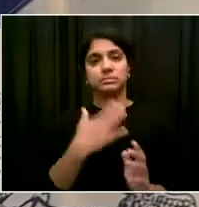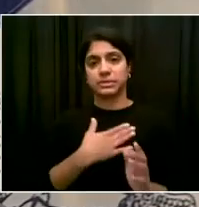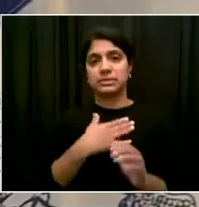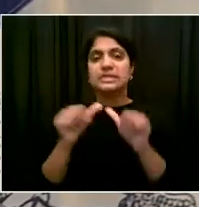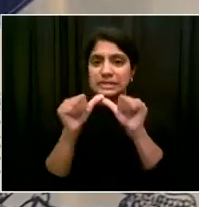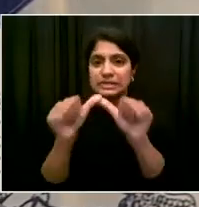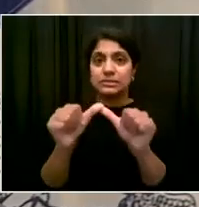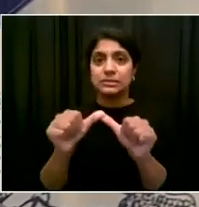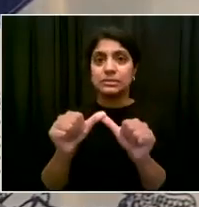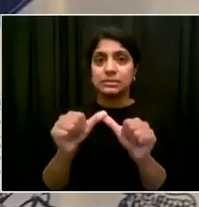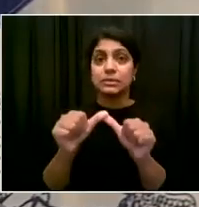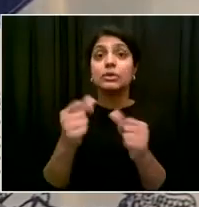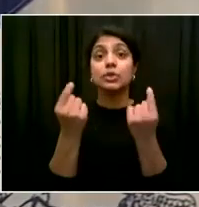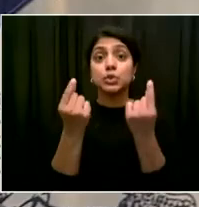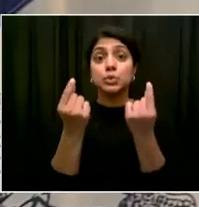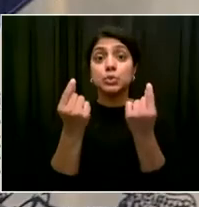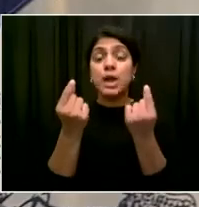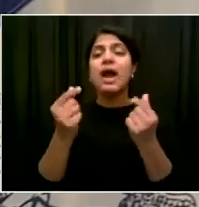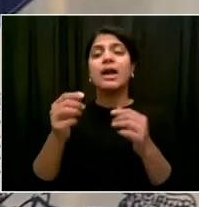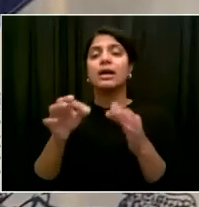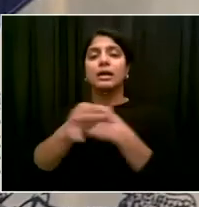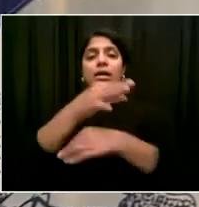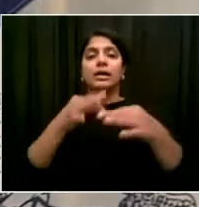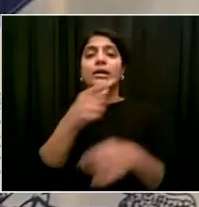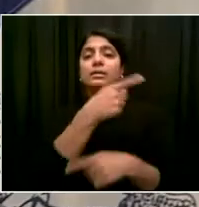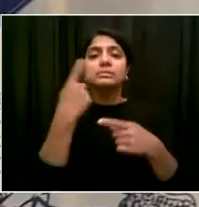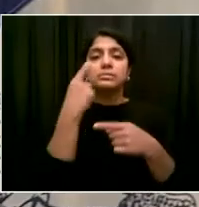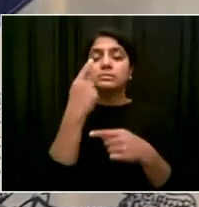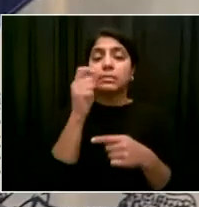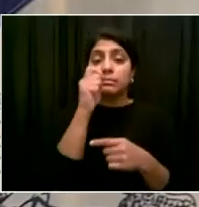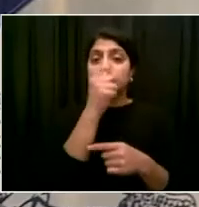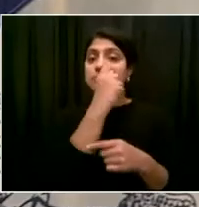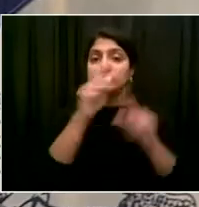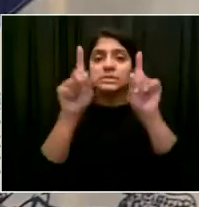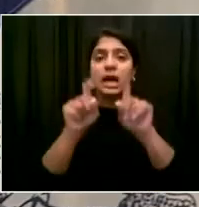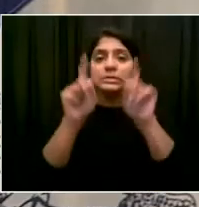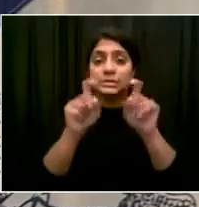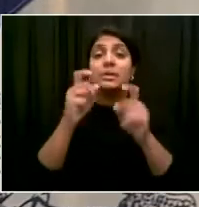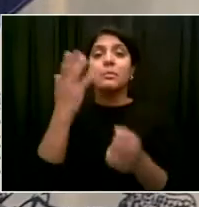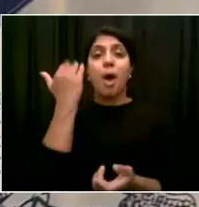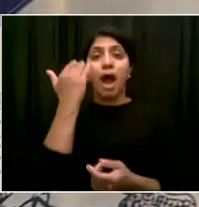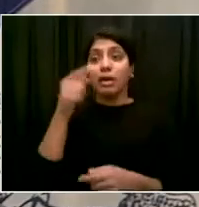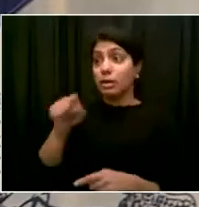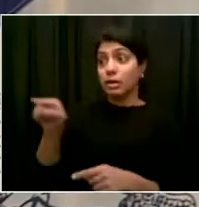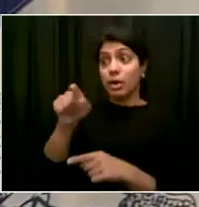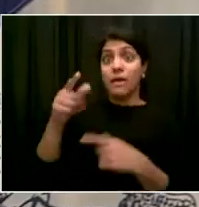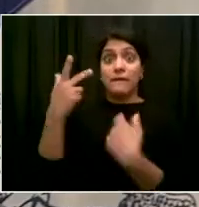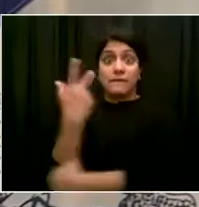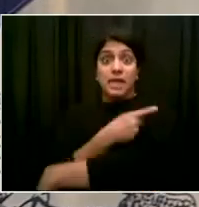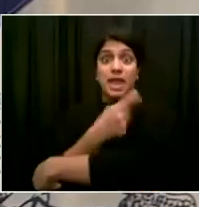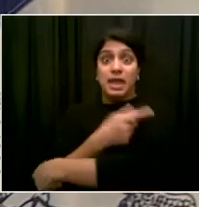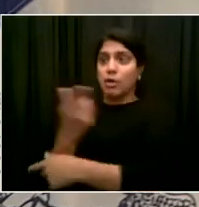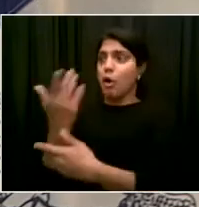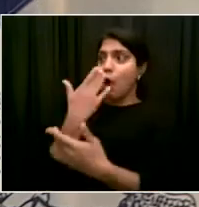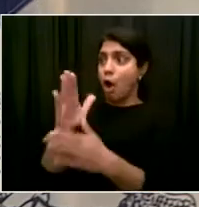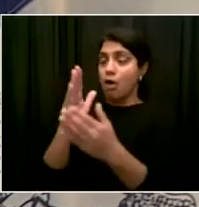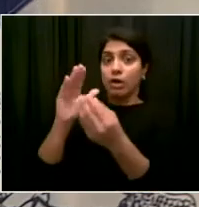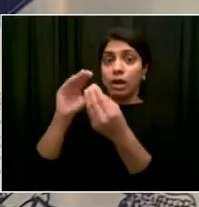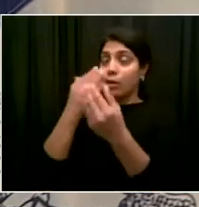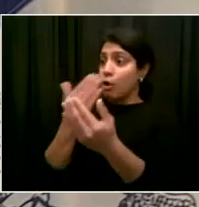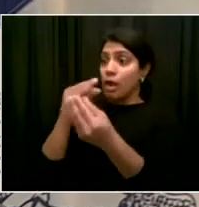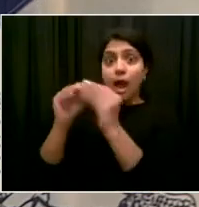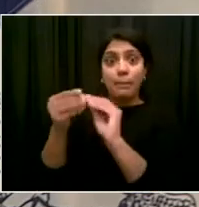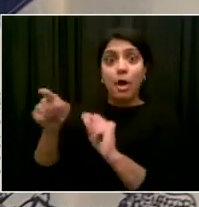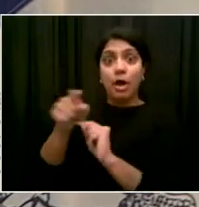vaccination already. We were prepared with a strong healthcare system. We're prepared to get through. We need to all